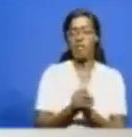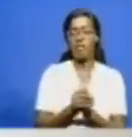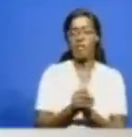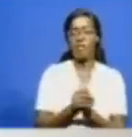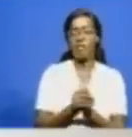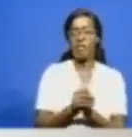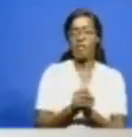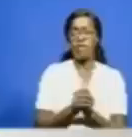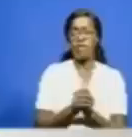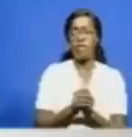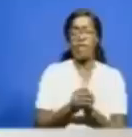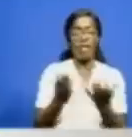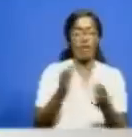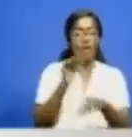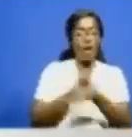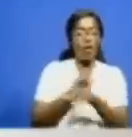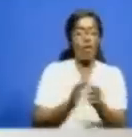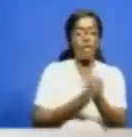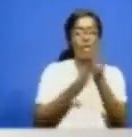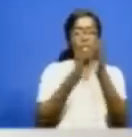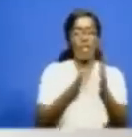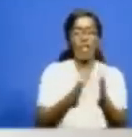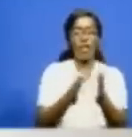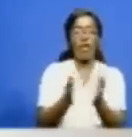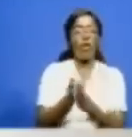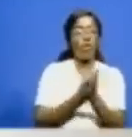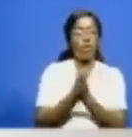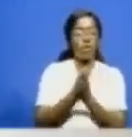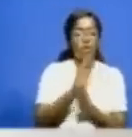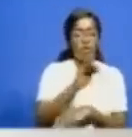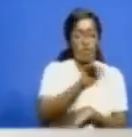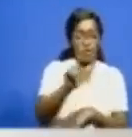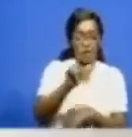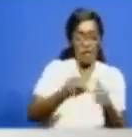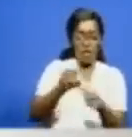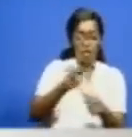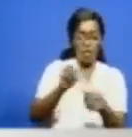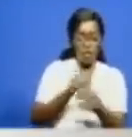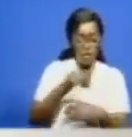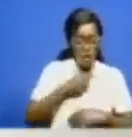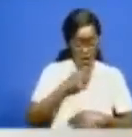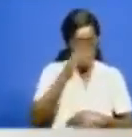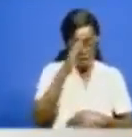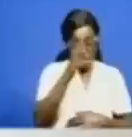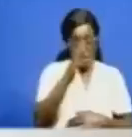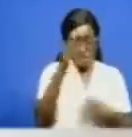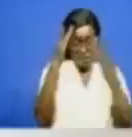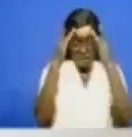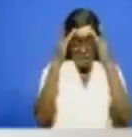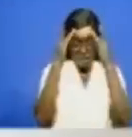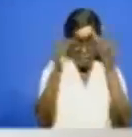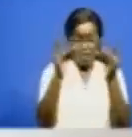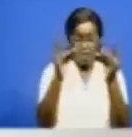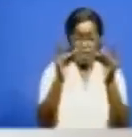Mzee Nyachae was a remarkable leader who motivated all those around him to be honorable, decisive,